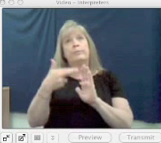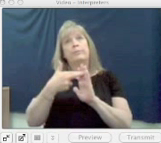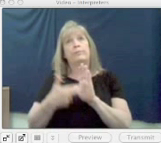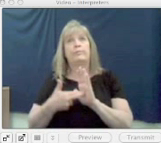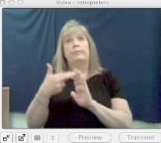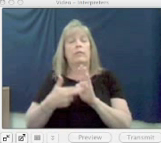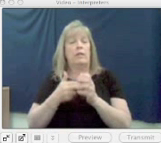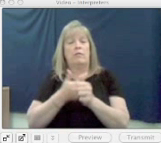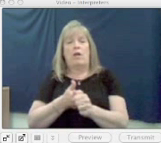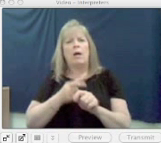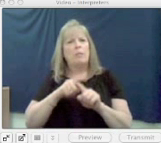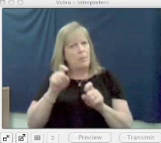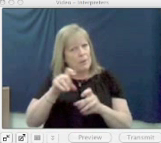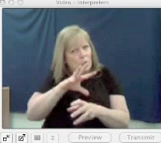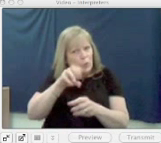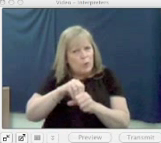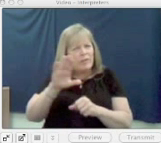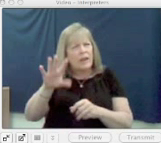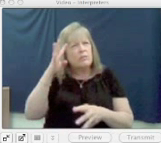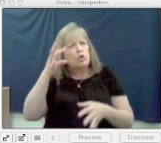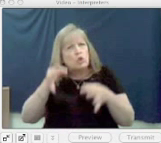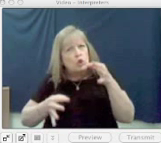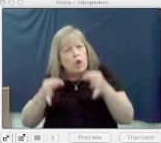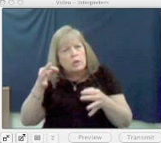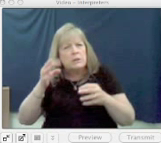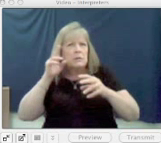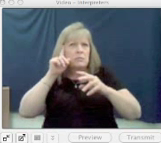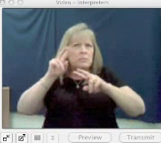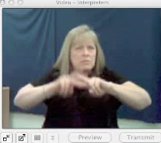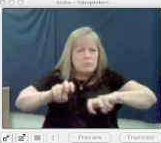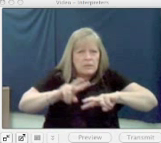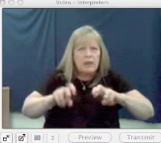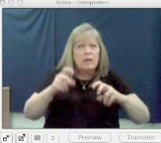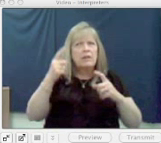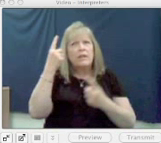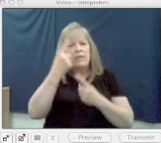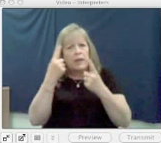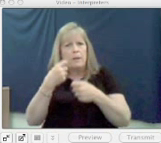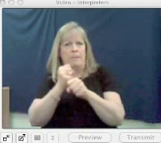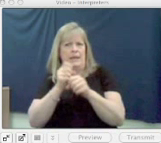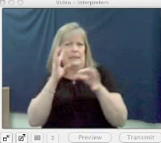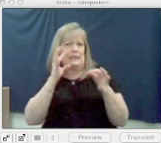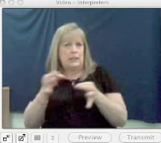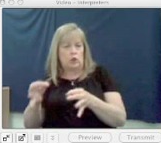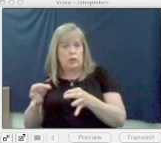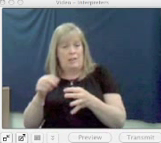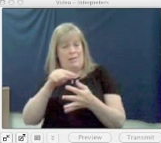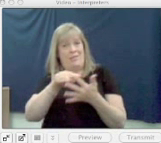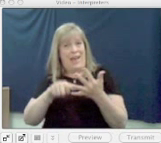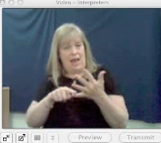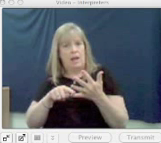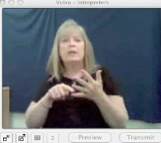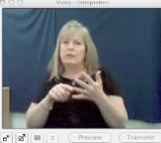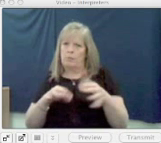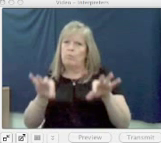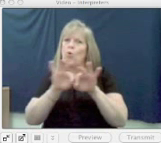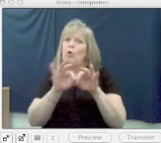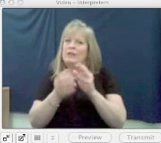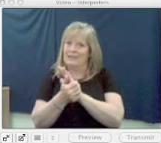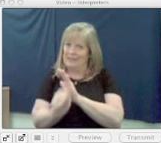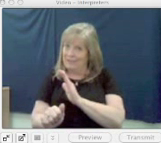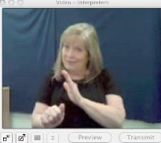but the judgment and the analysis of decision-making becomes a skill that is not